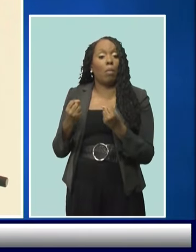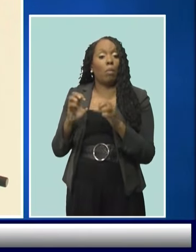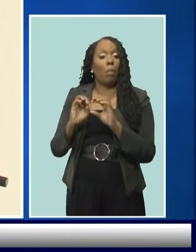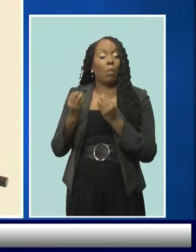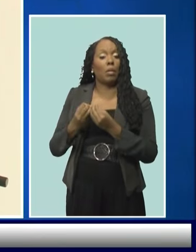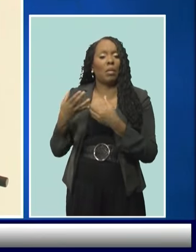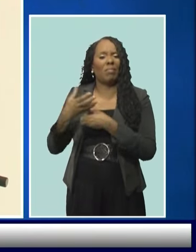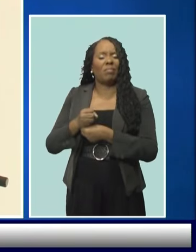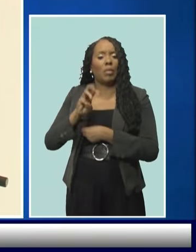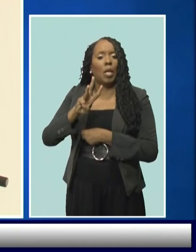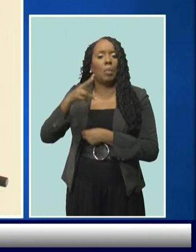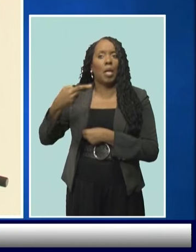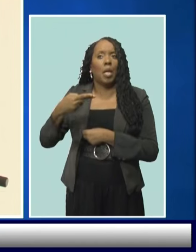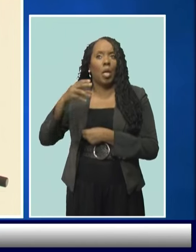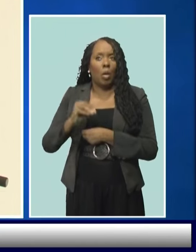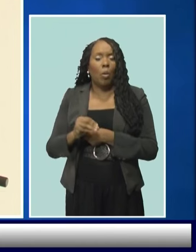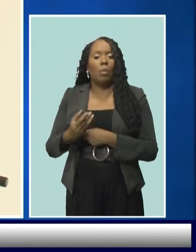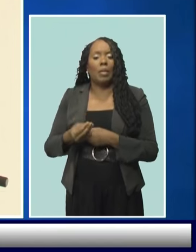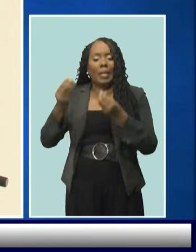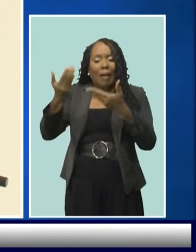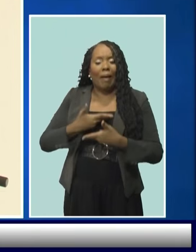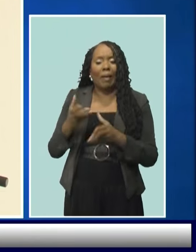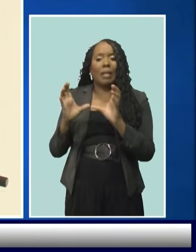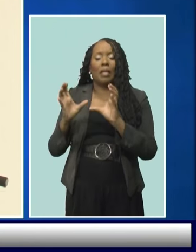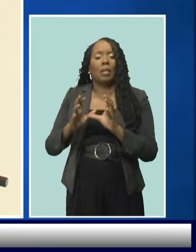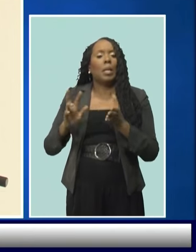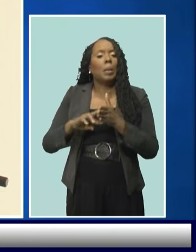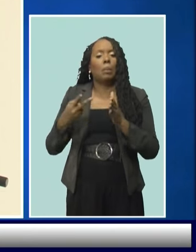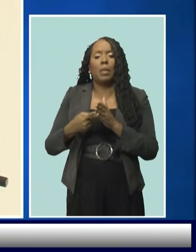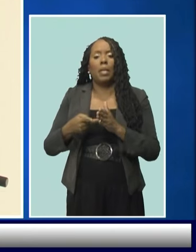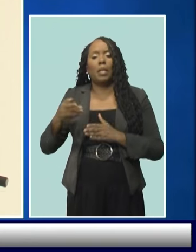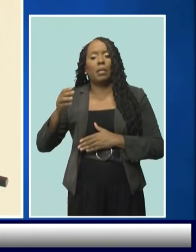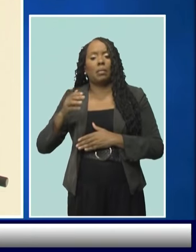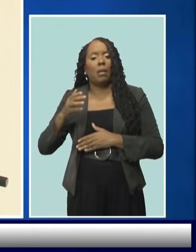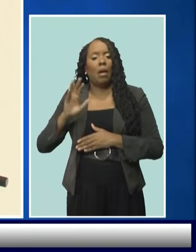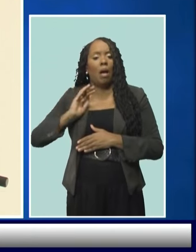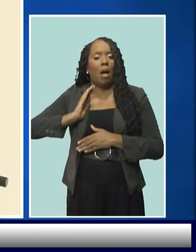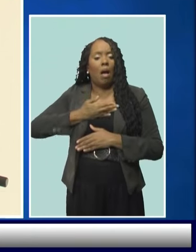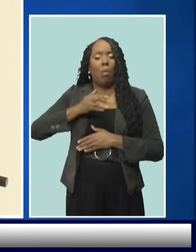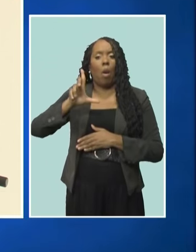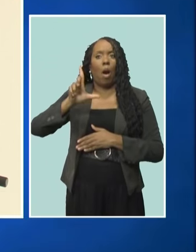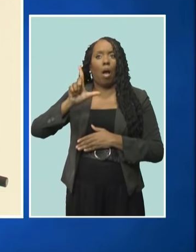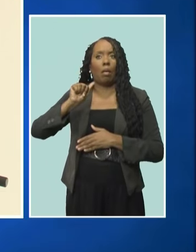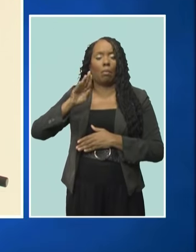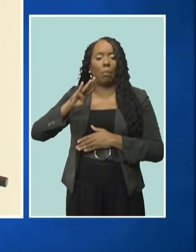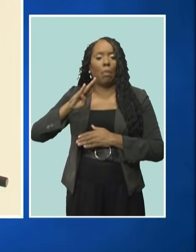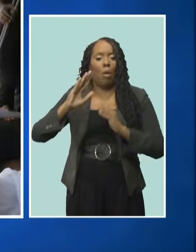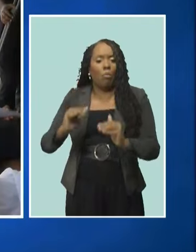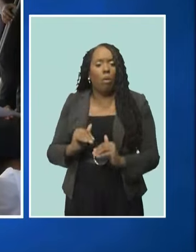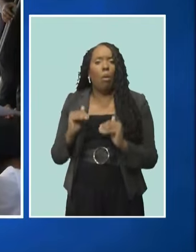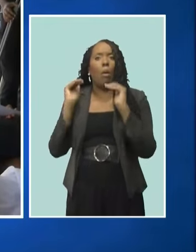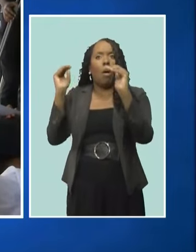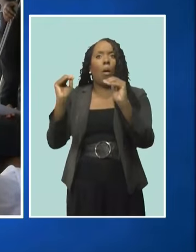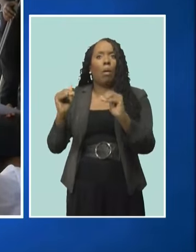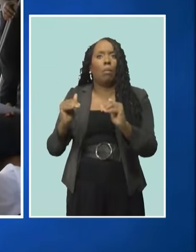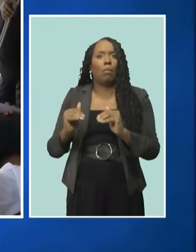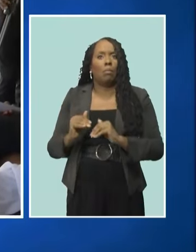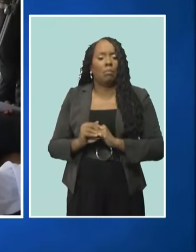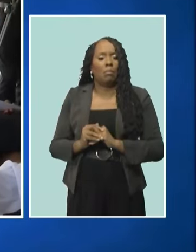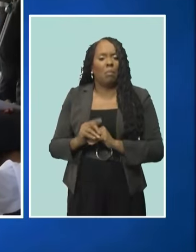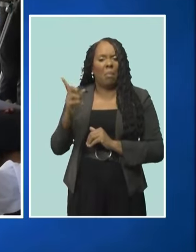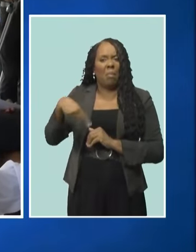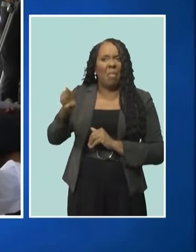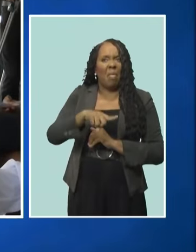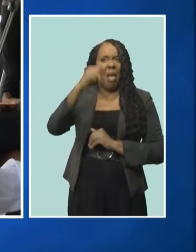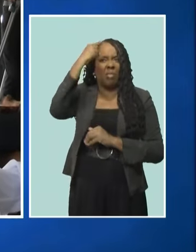that this lab has reached these standards and is capable of being trusted. And that's the most